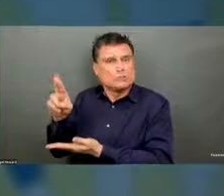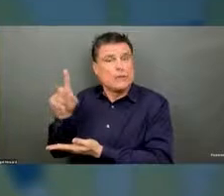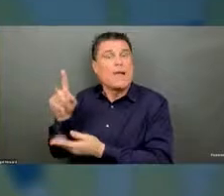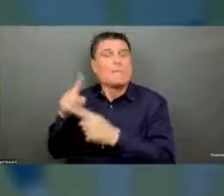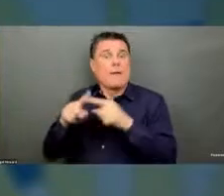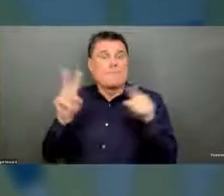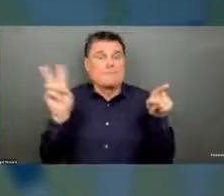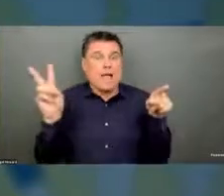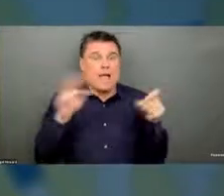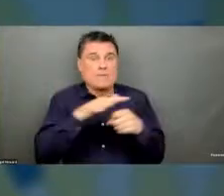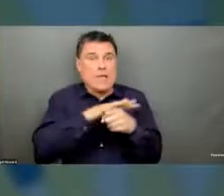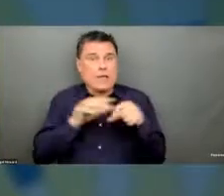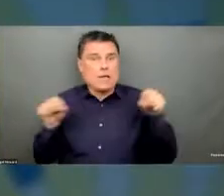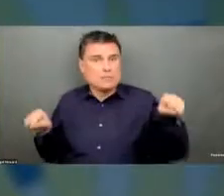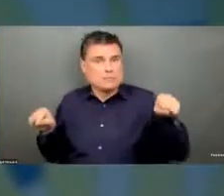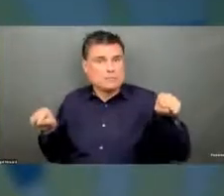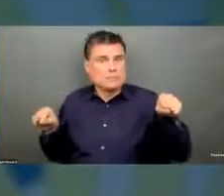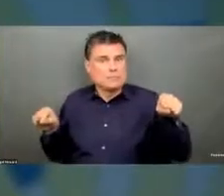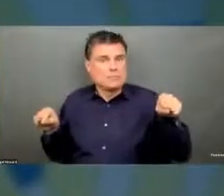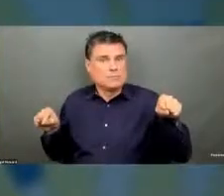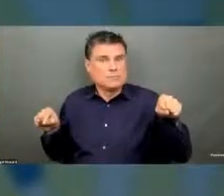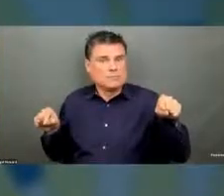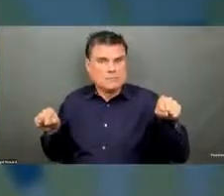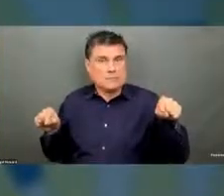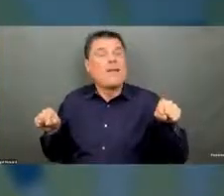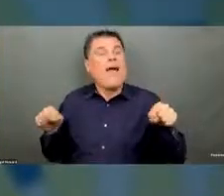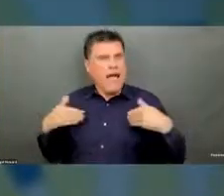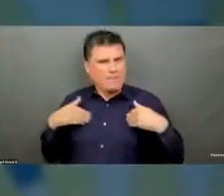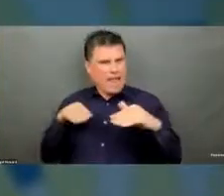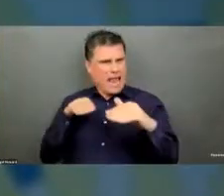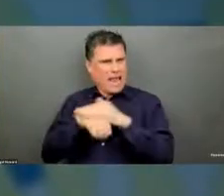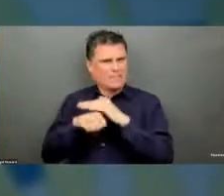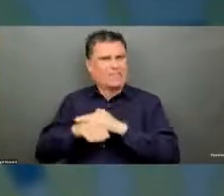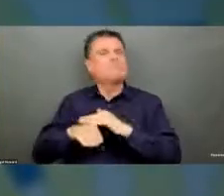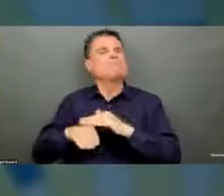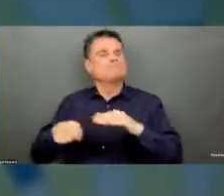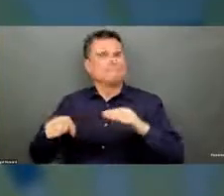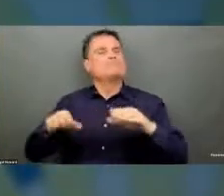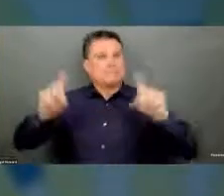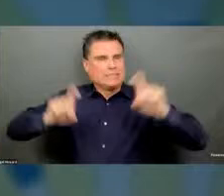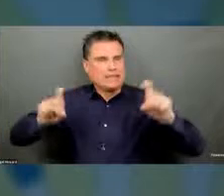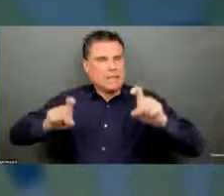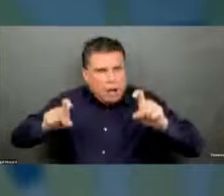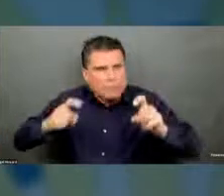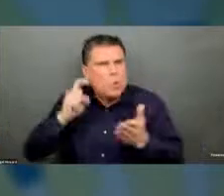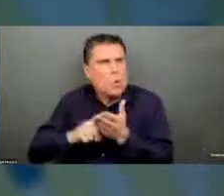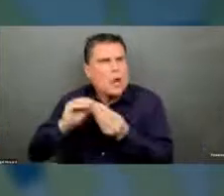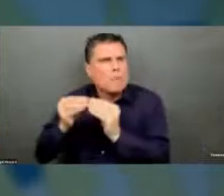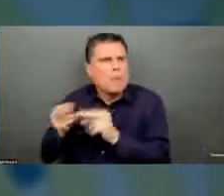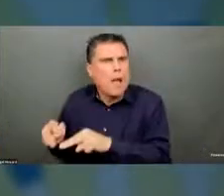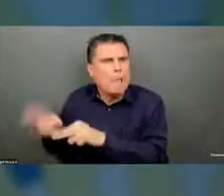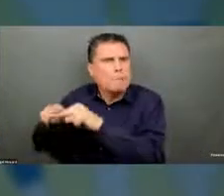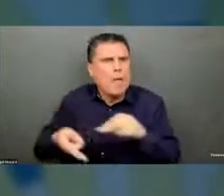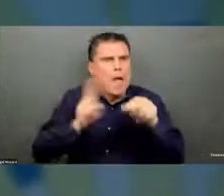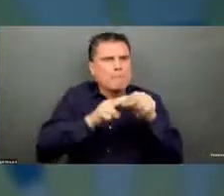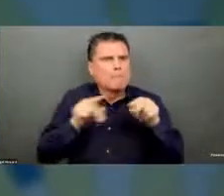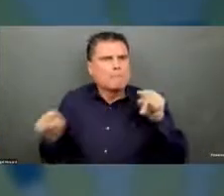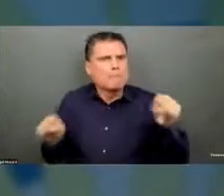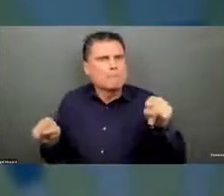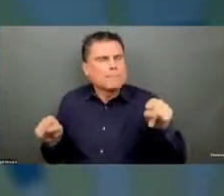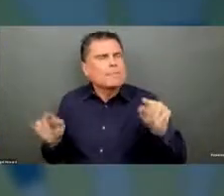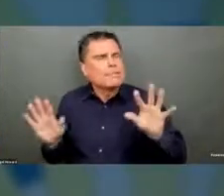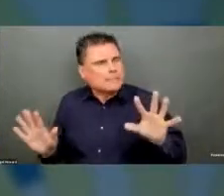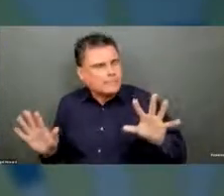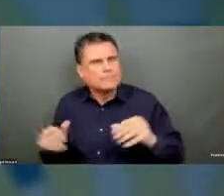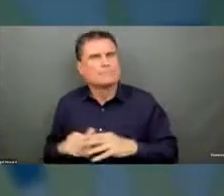rapidly, we saw increases in transmission that reflected that. We've now come down and are